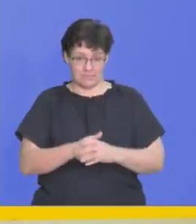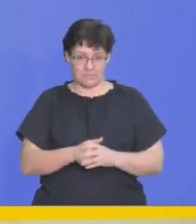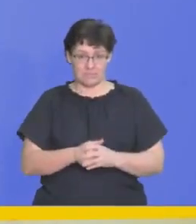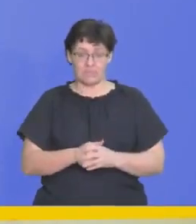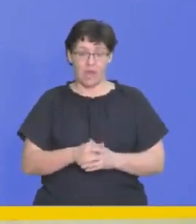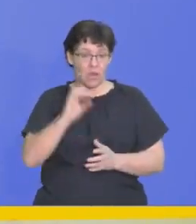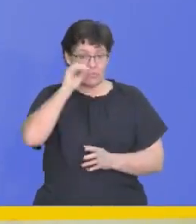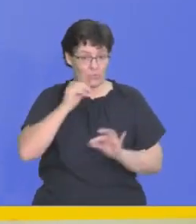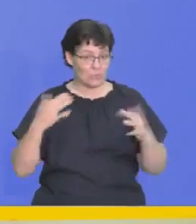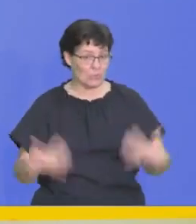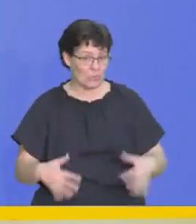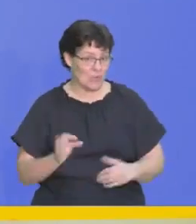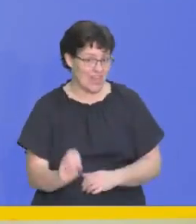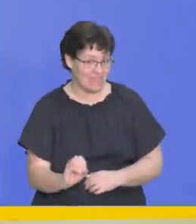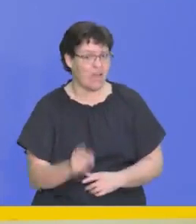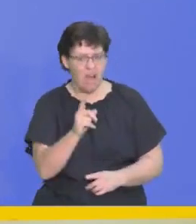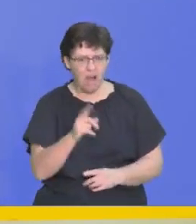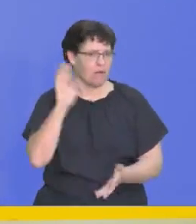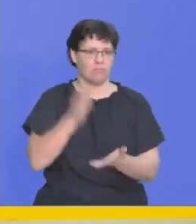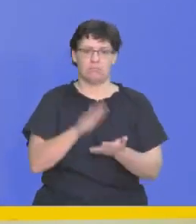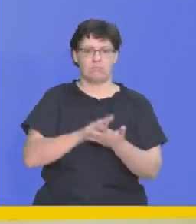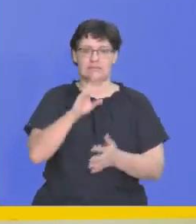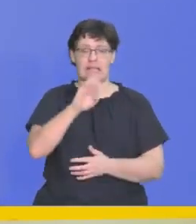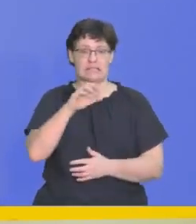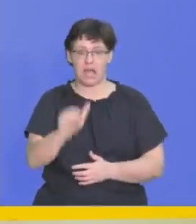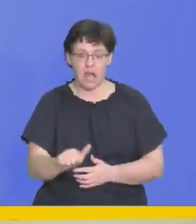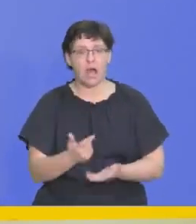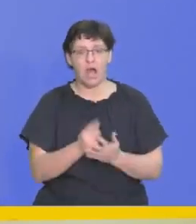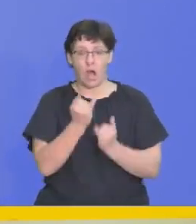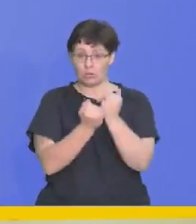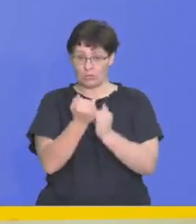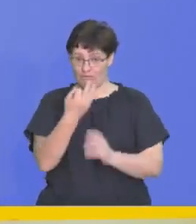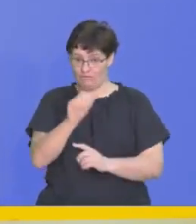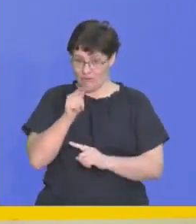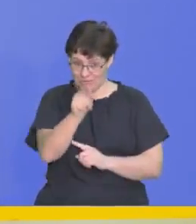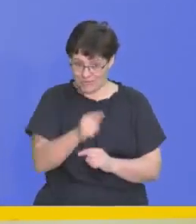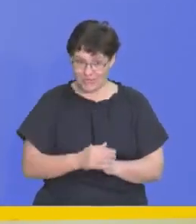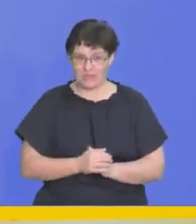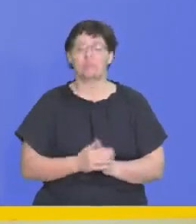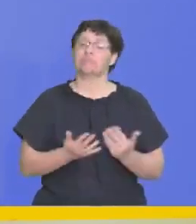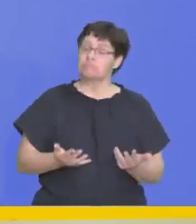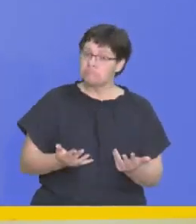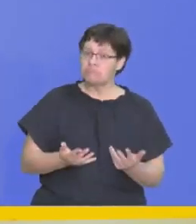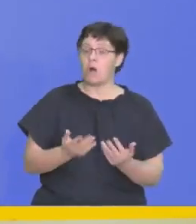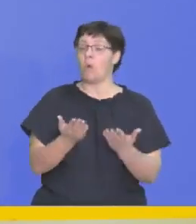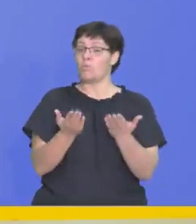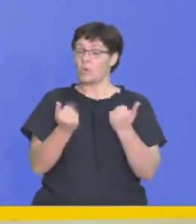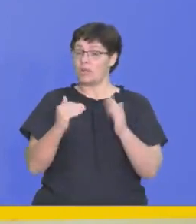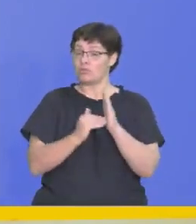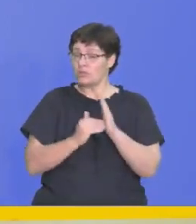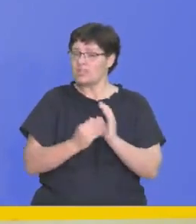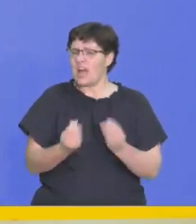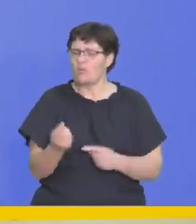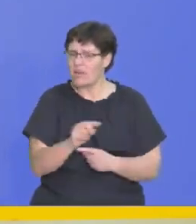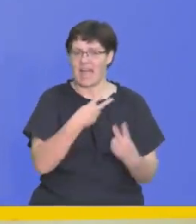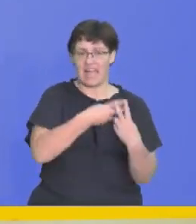some great news for you. If you're constantly running out of data, then this next competition is just for you. Matrix is bringing you